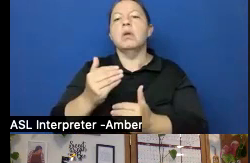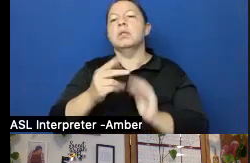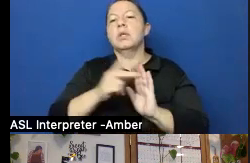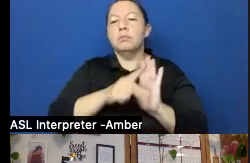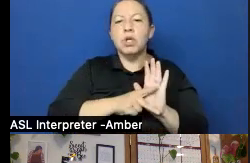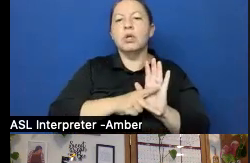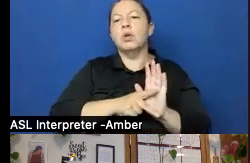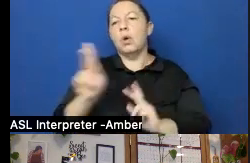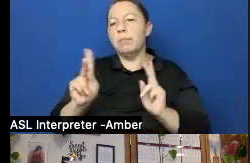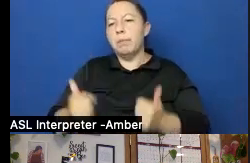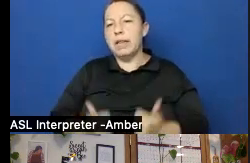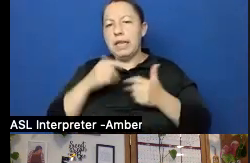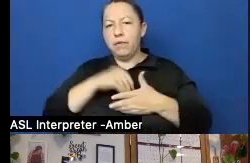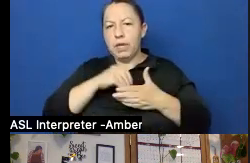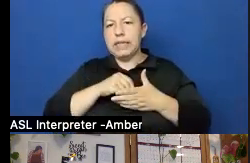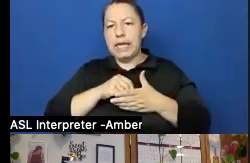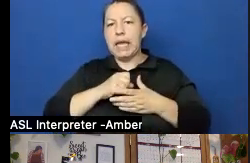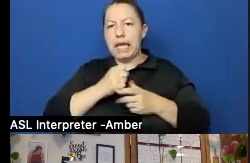in your shelter. You gotta